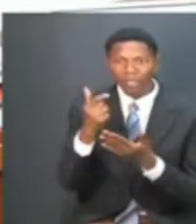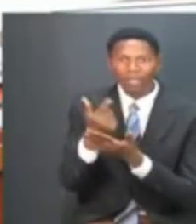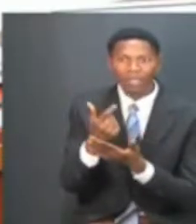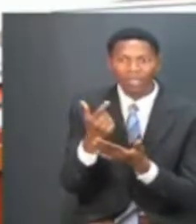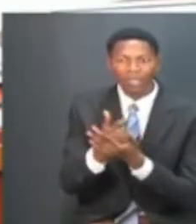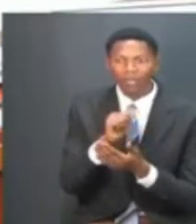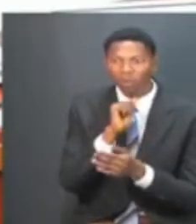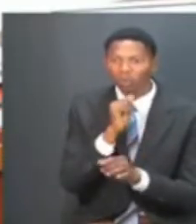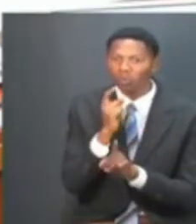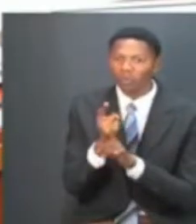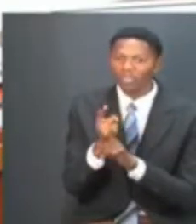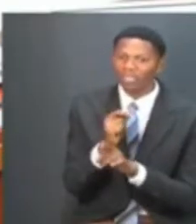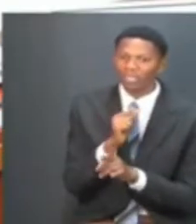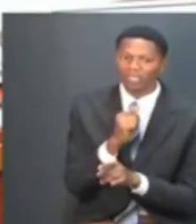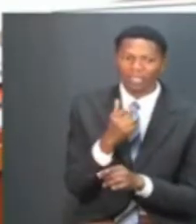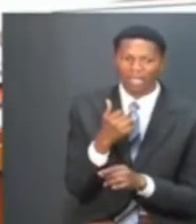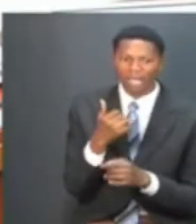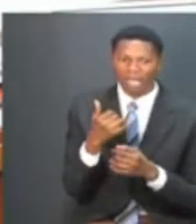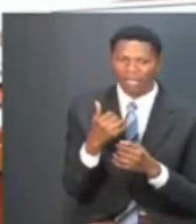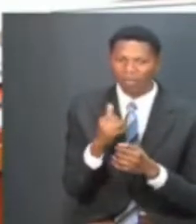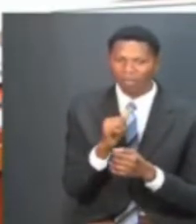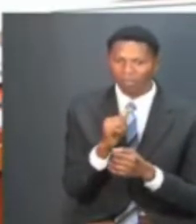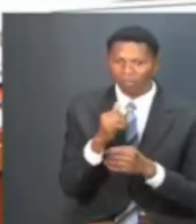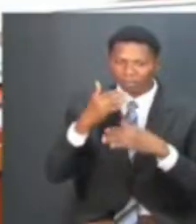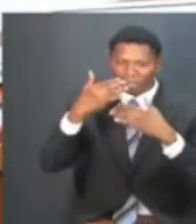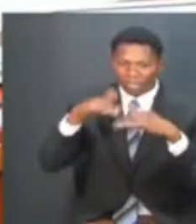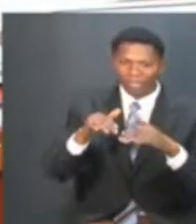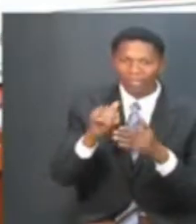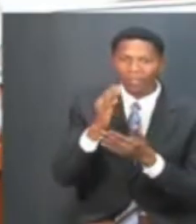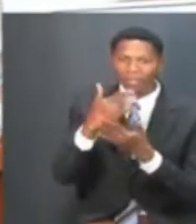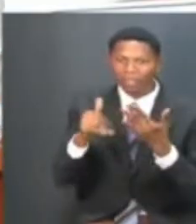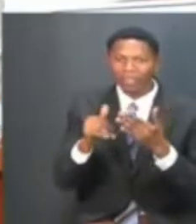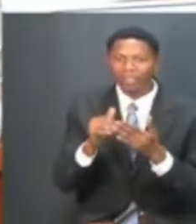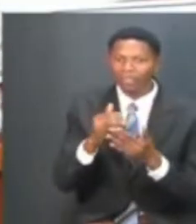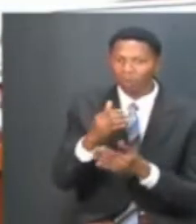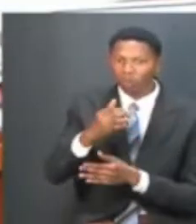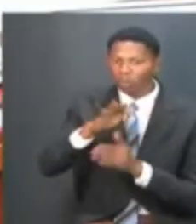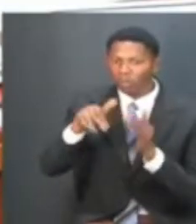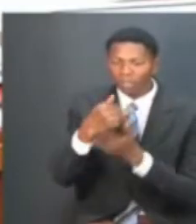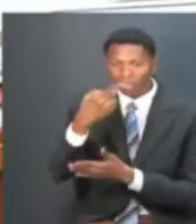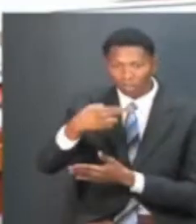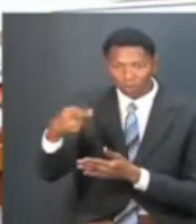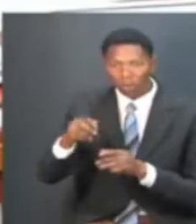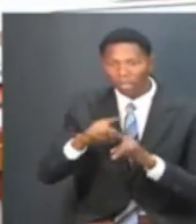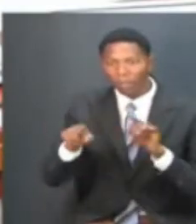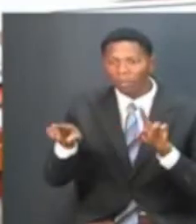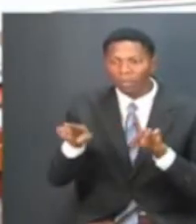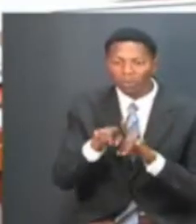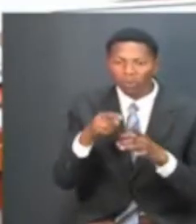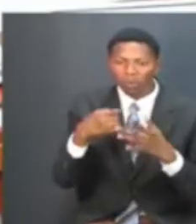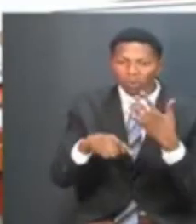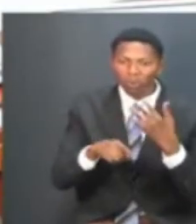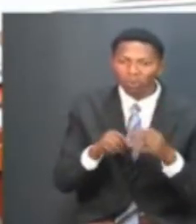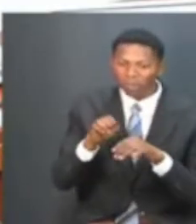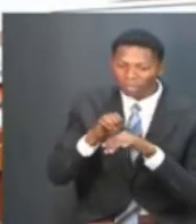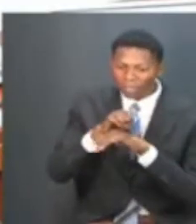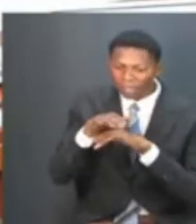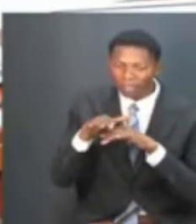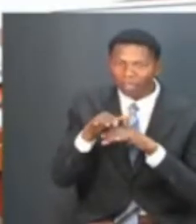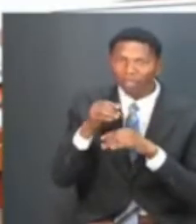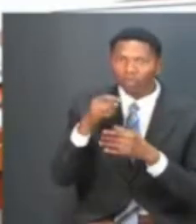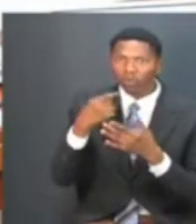not only the requisite structural and functional capacity, but also the effectiveness